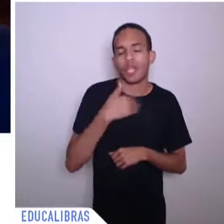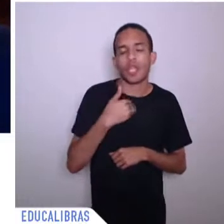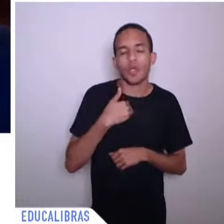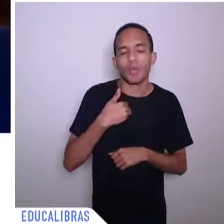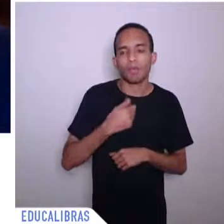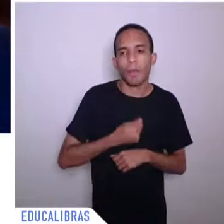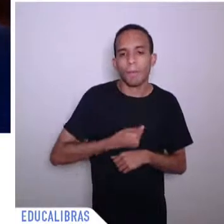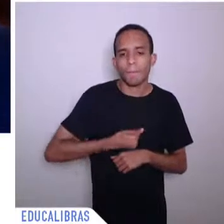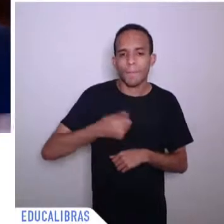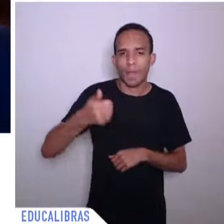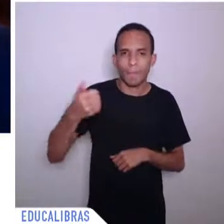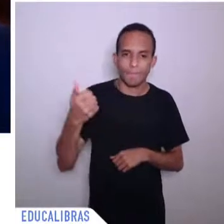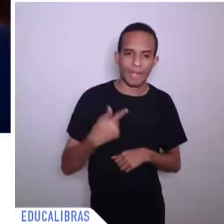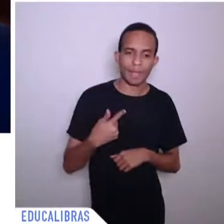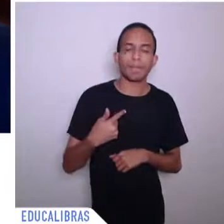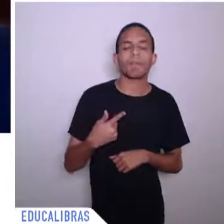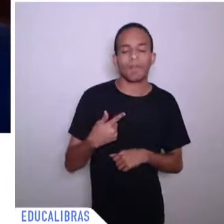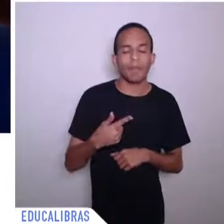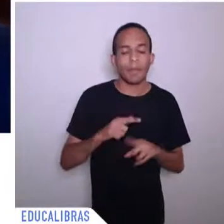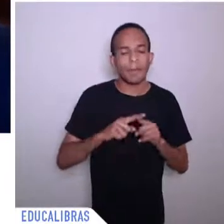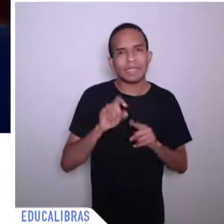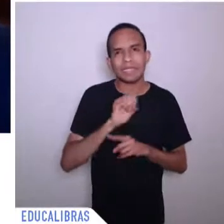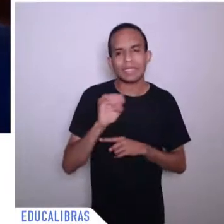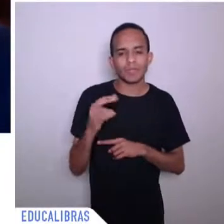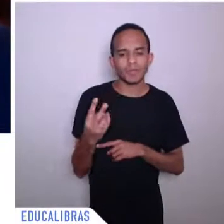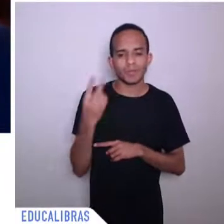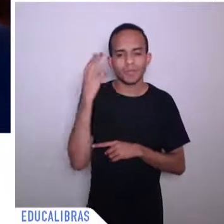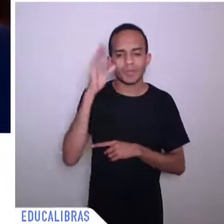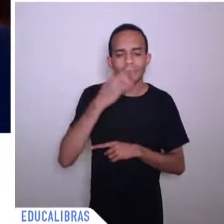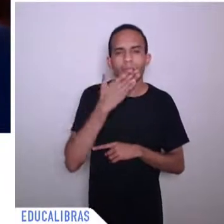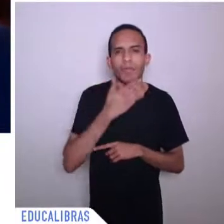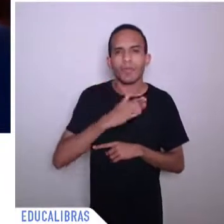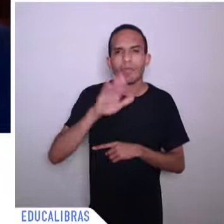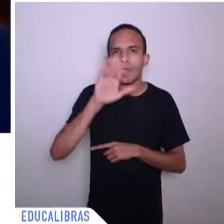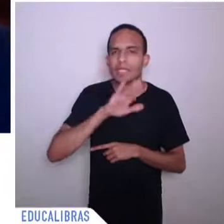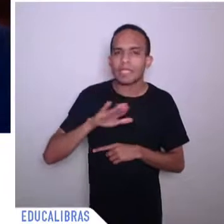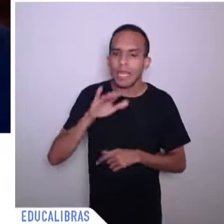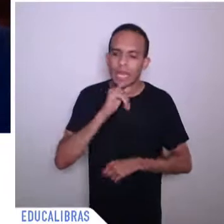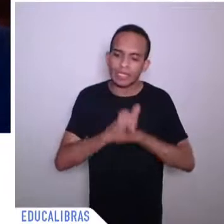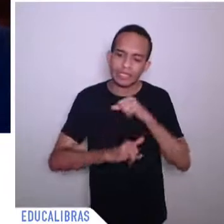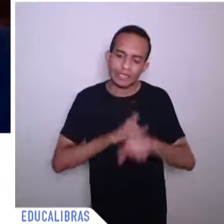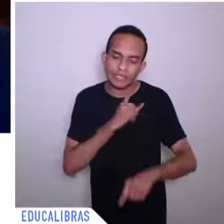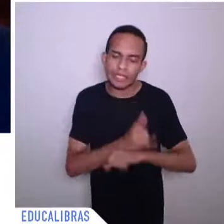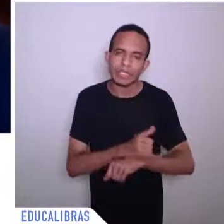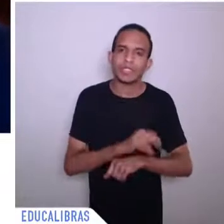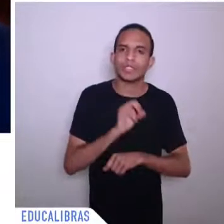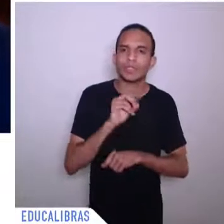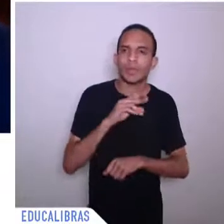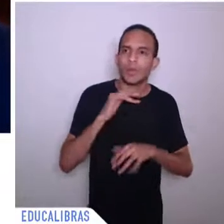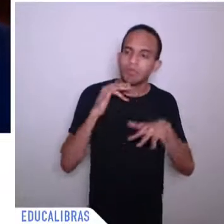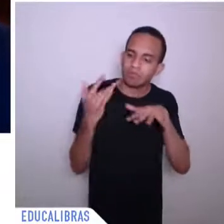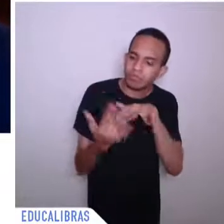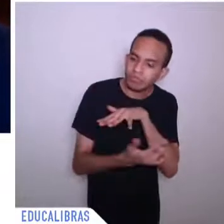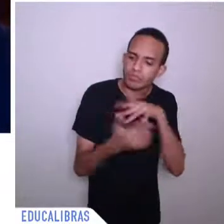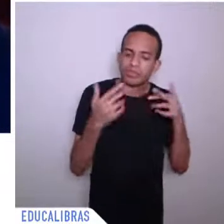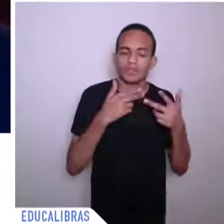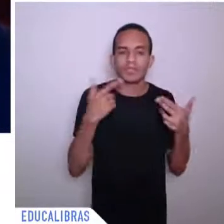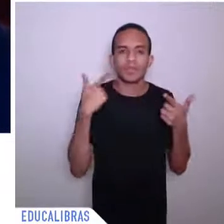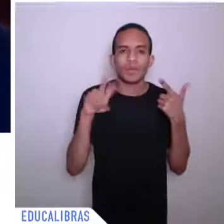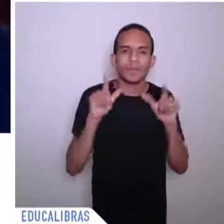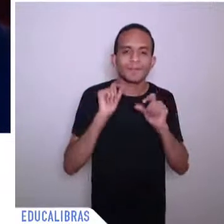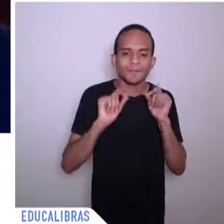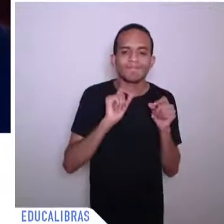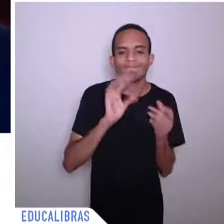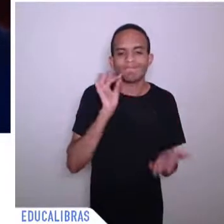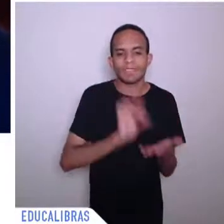this better than myself, because this is her area of expertise. If you look back into the promise of internet